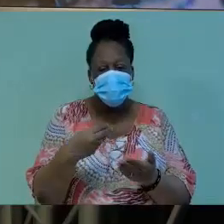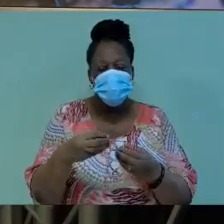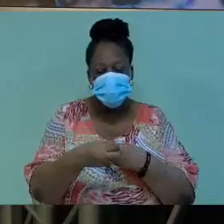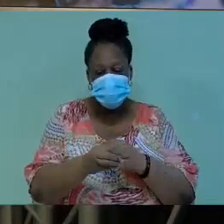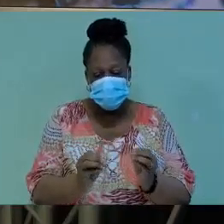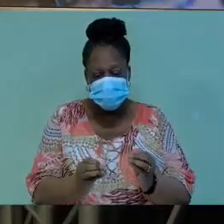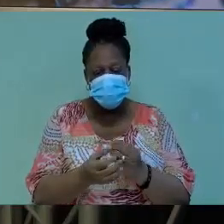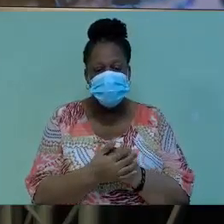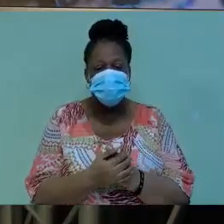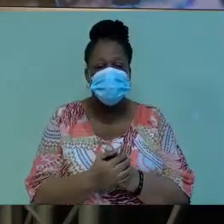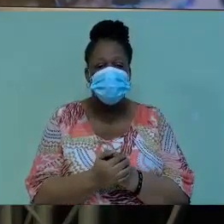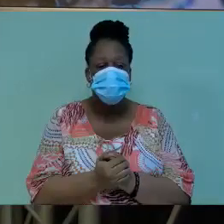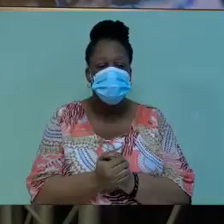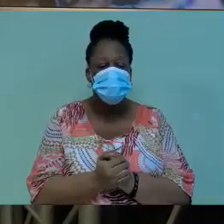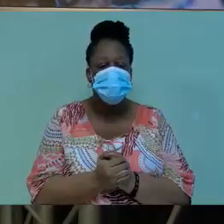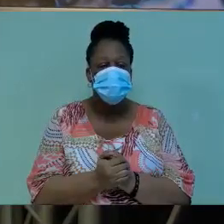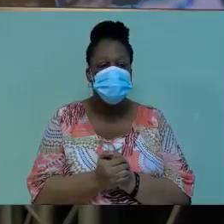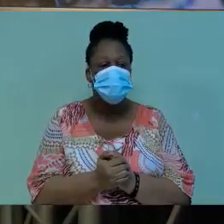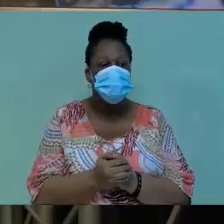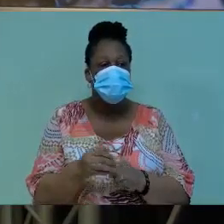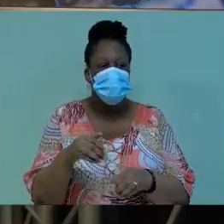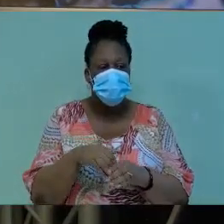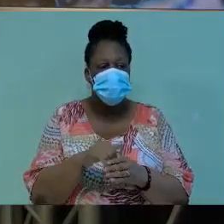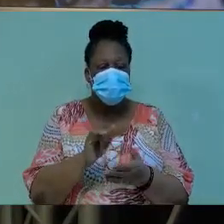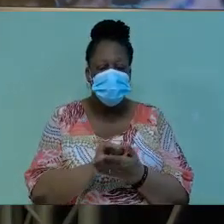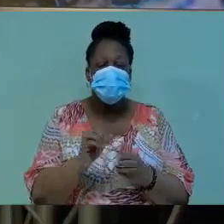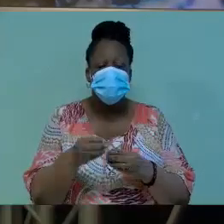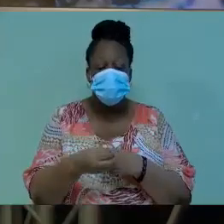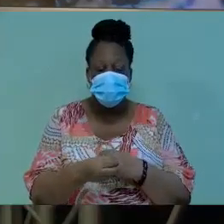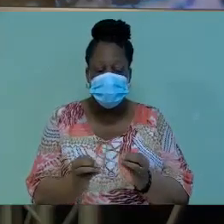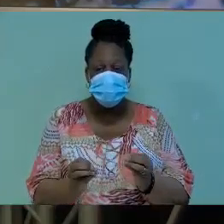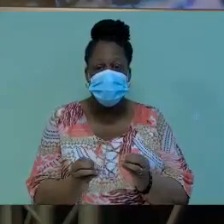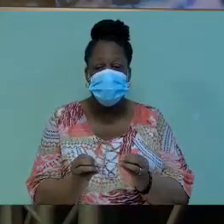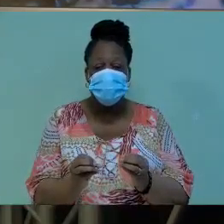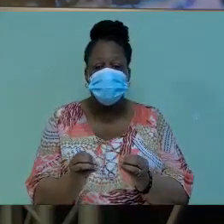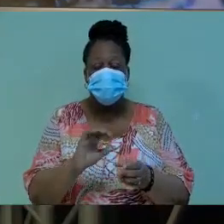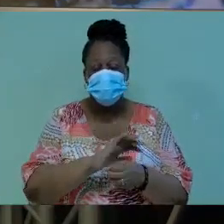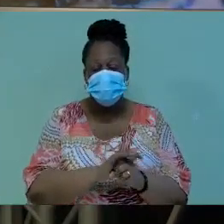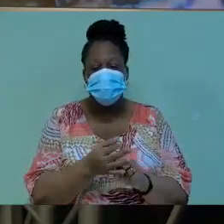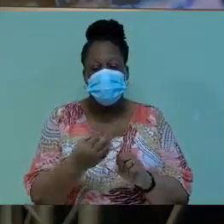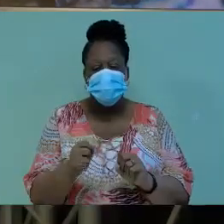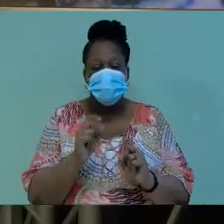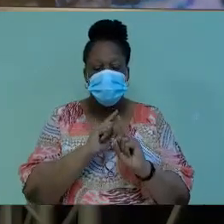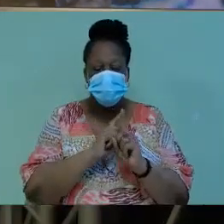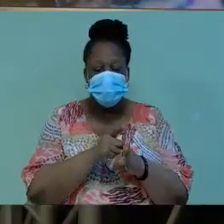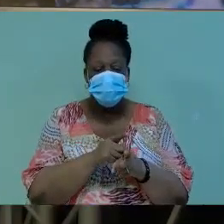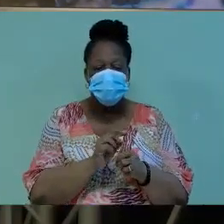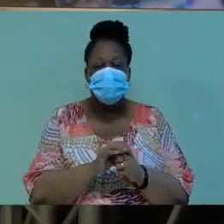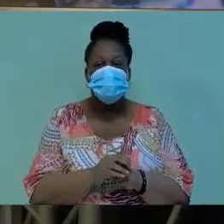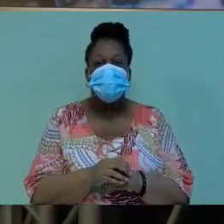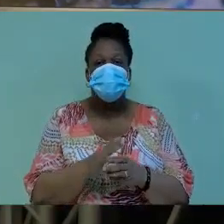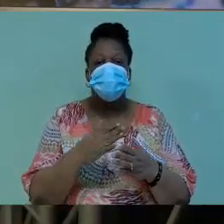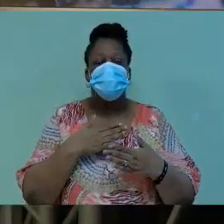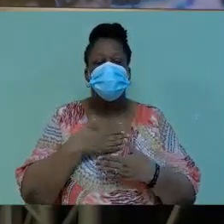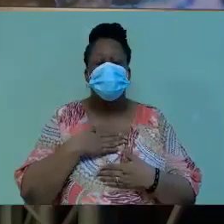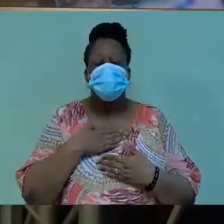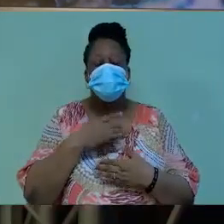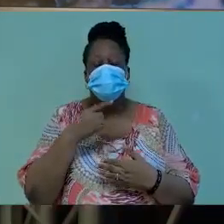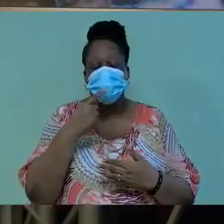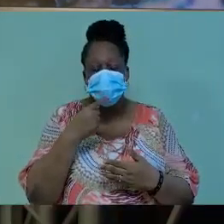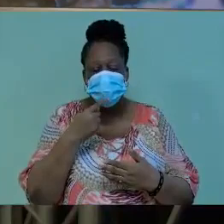it relates to the Accountant General's Department COVID-19 response, I am pleased to report that the Accountant General's